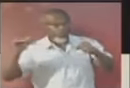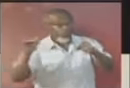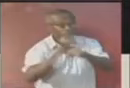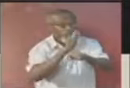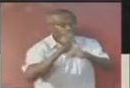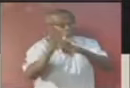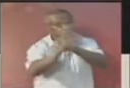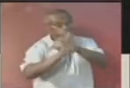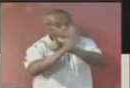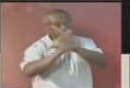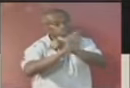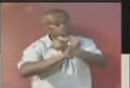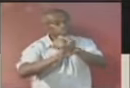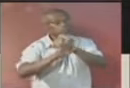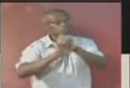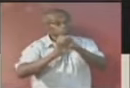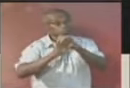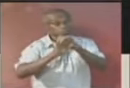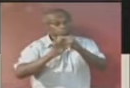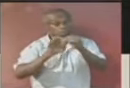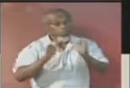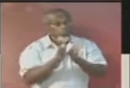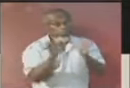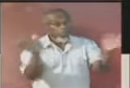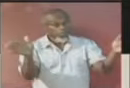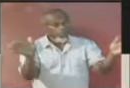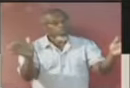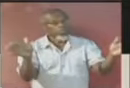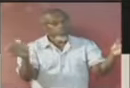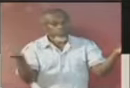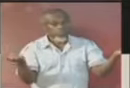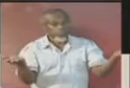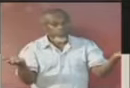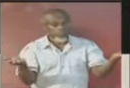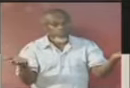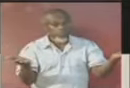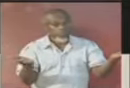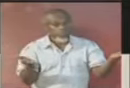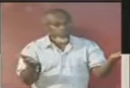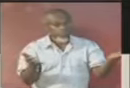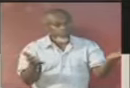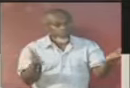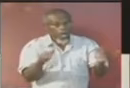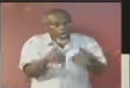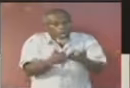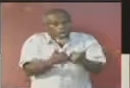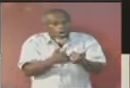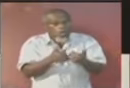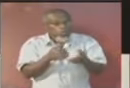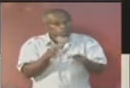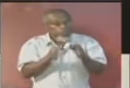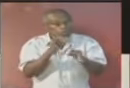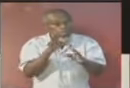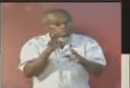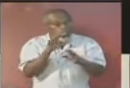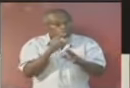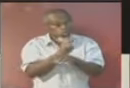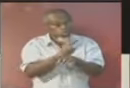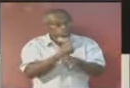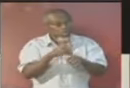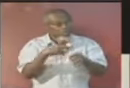if so, how does taking a vaccine with a lower efficacy impact upon